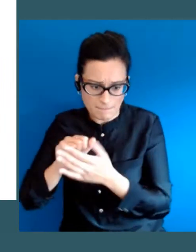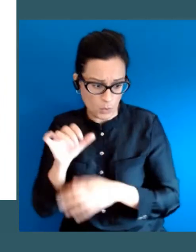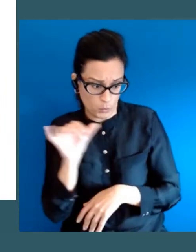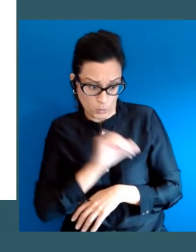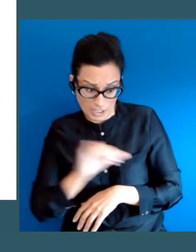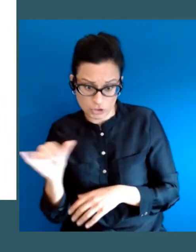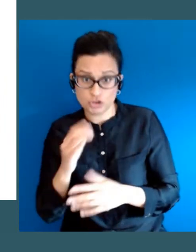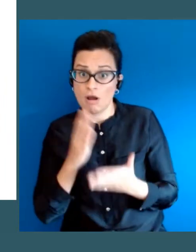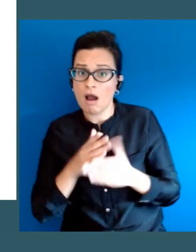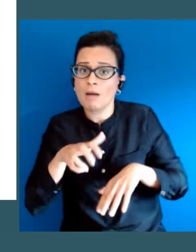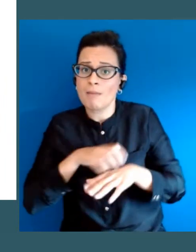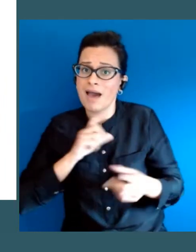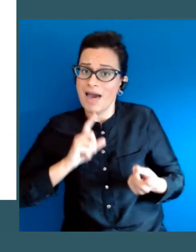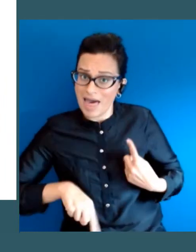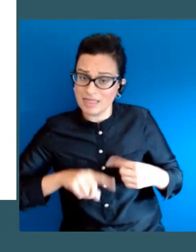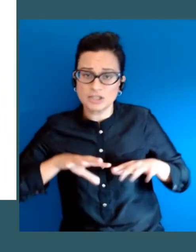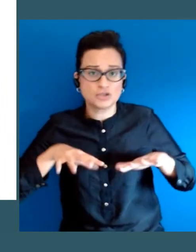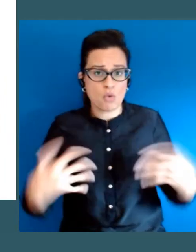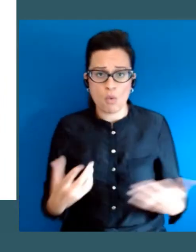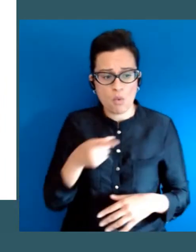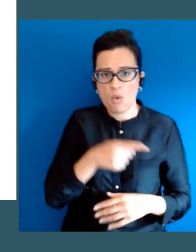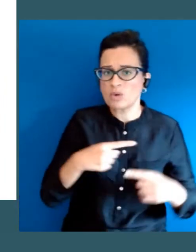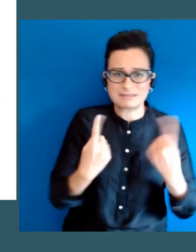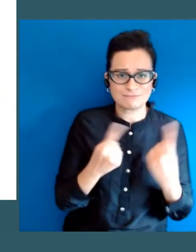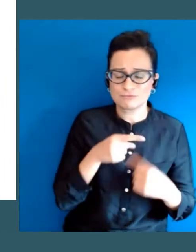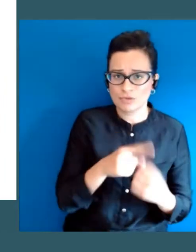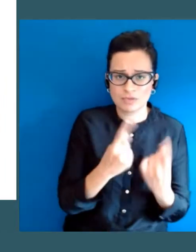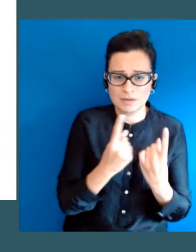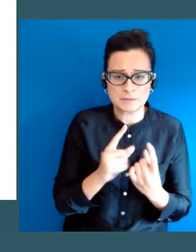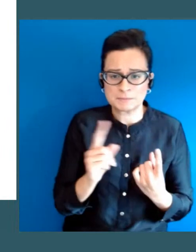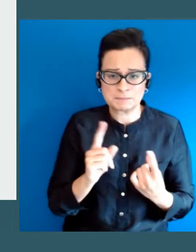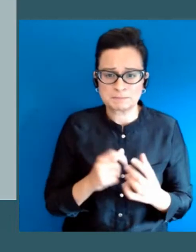it wasn't as well.